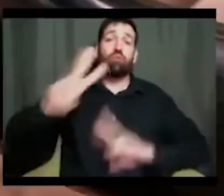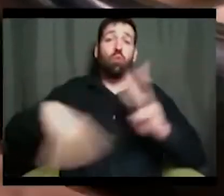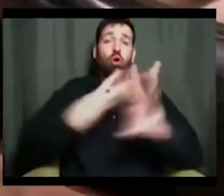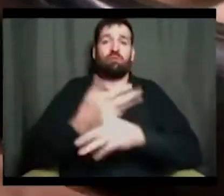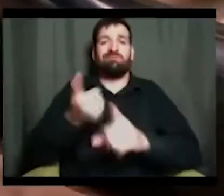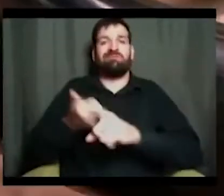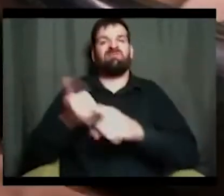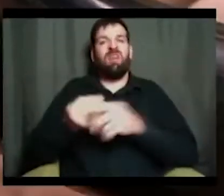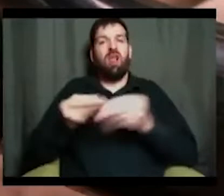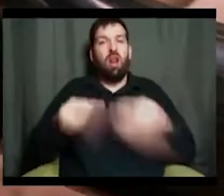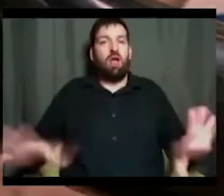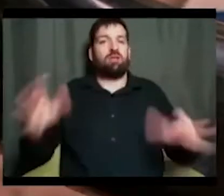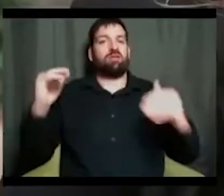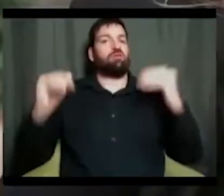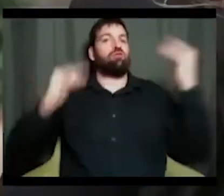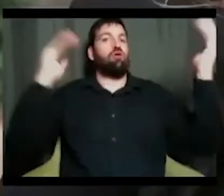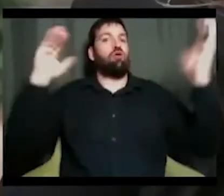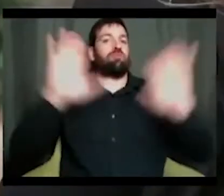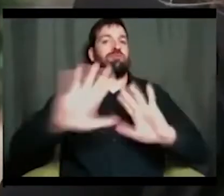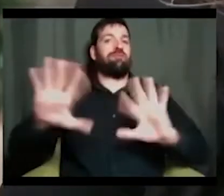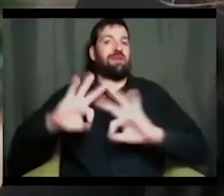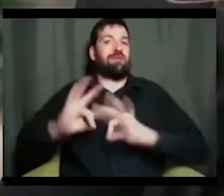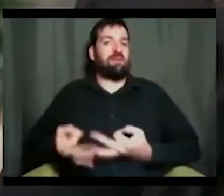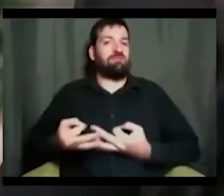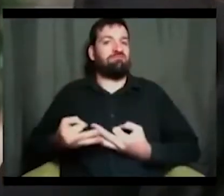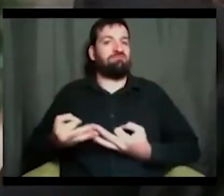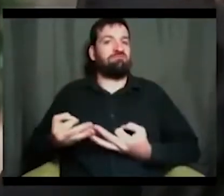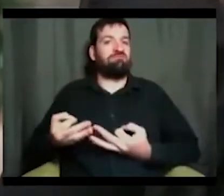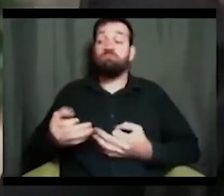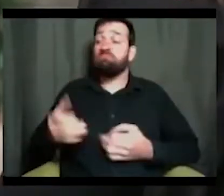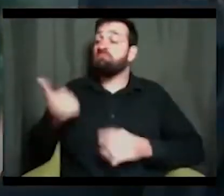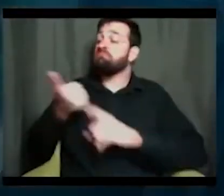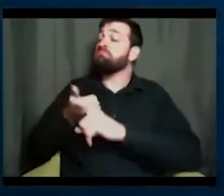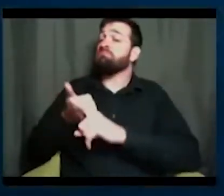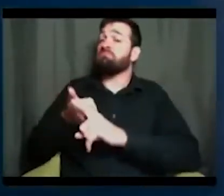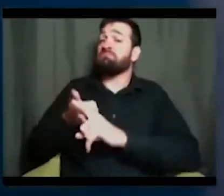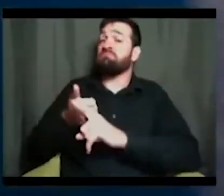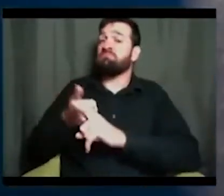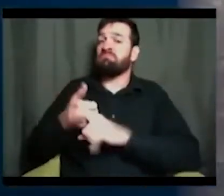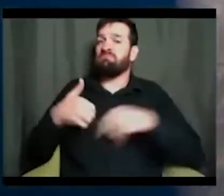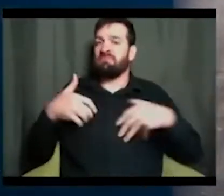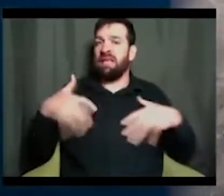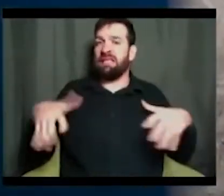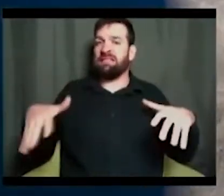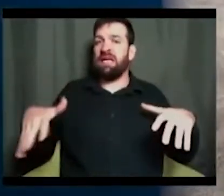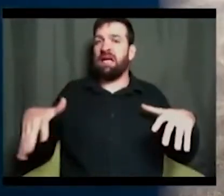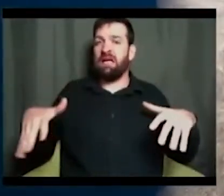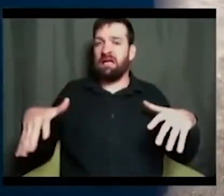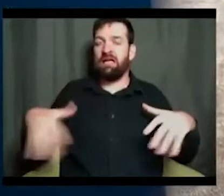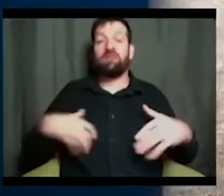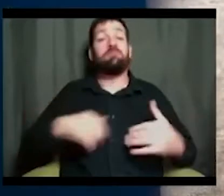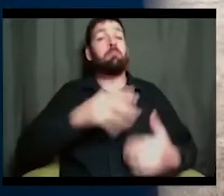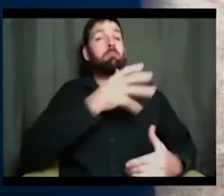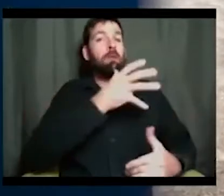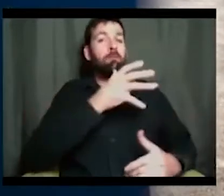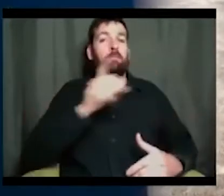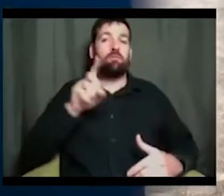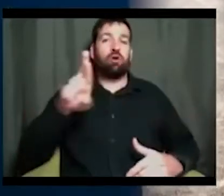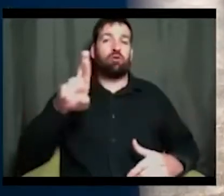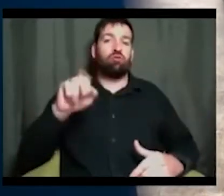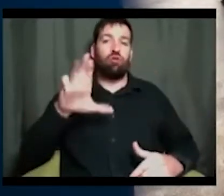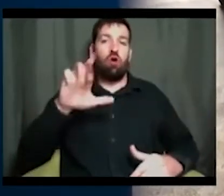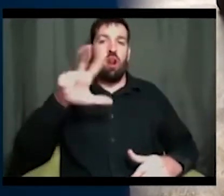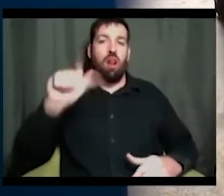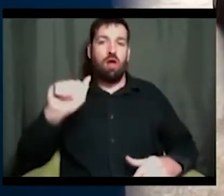adult in his family to COVID-19. He was having anxiety symptoms. His mom, Dr. Carla Carnes, says after his